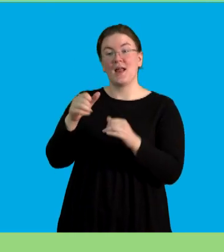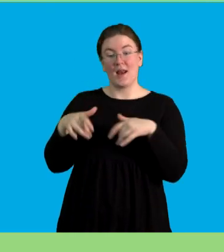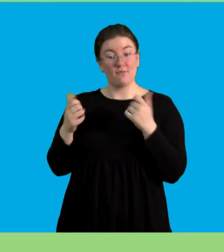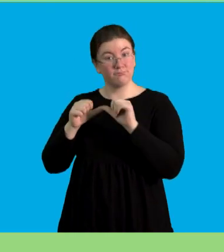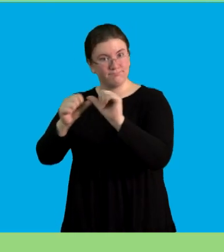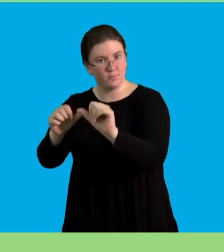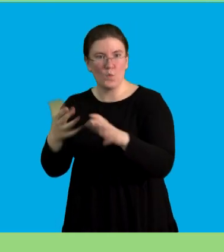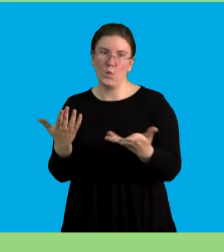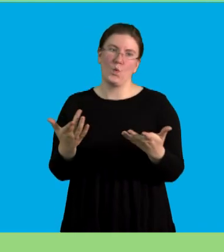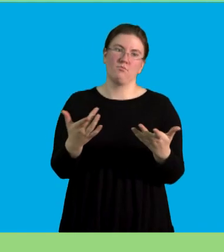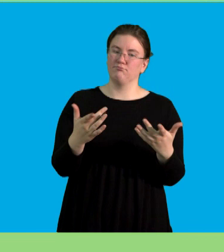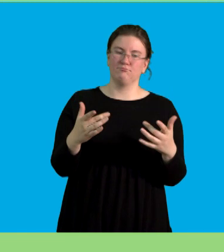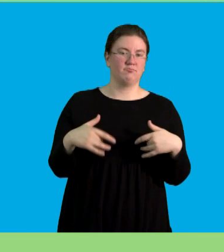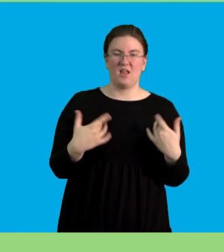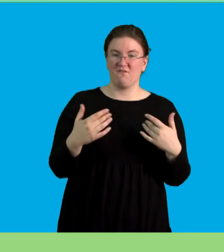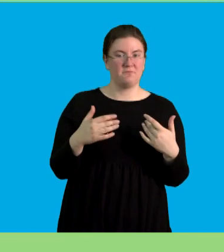not survive.